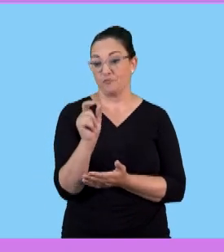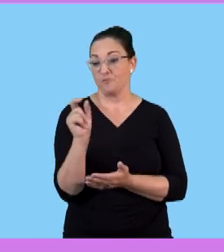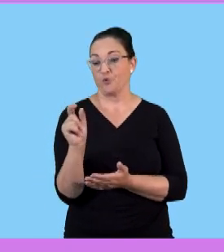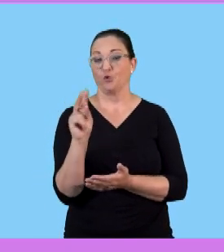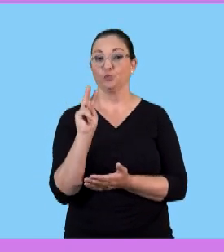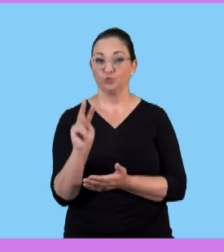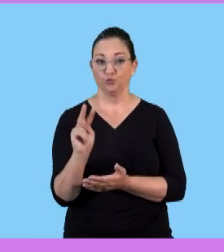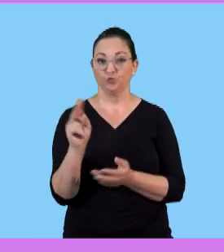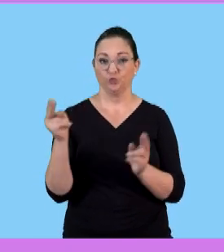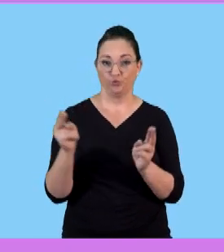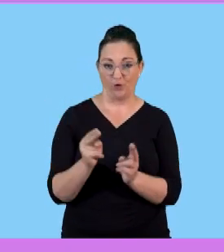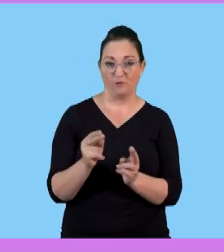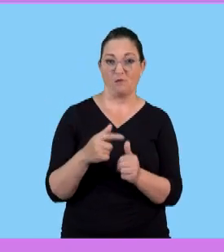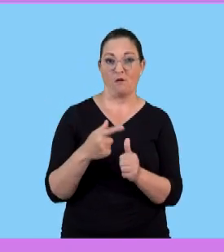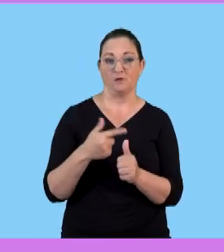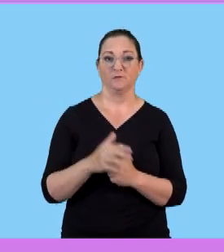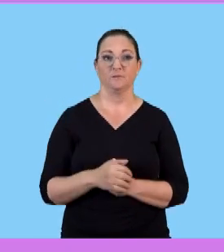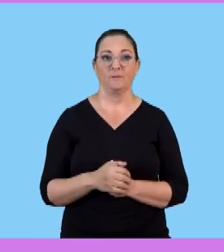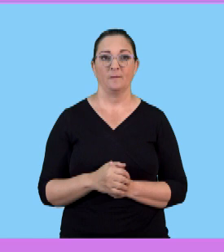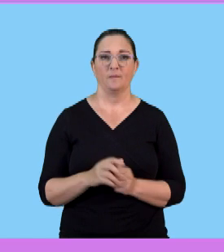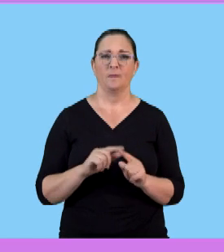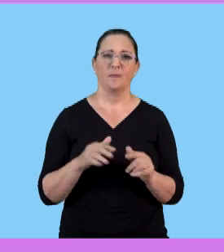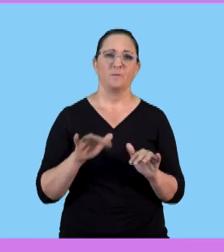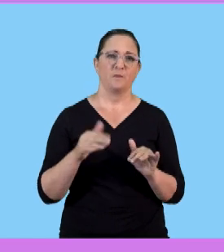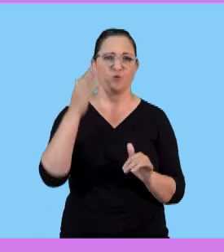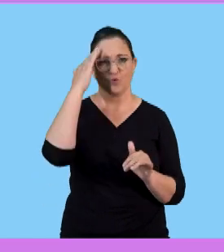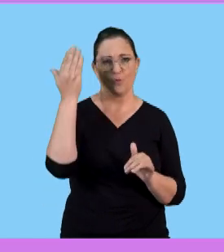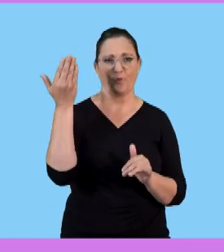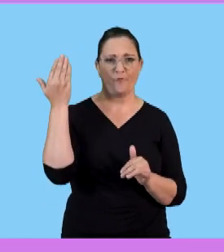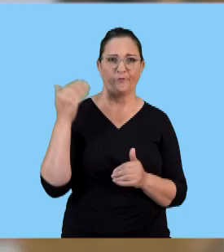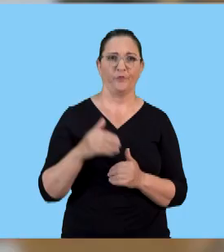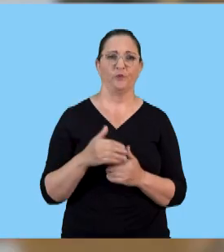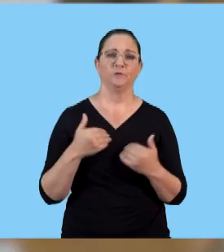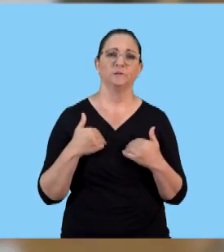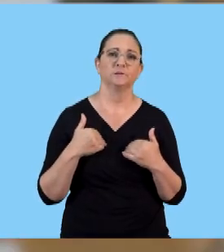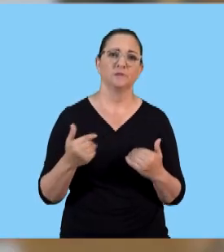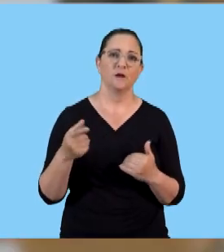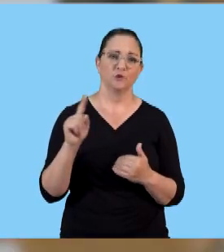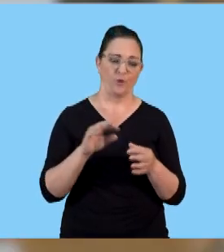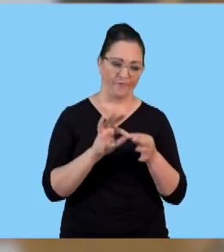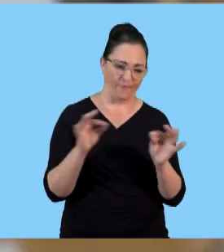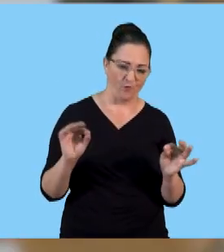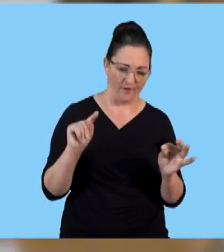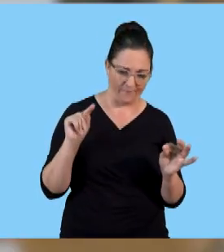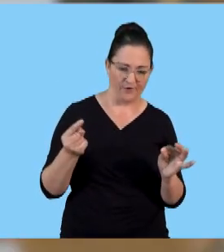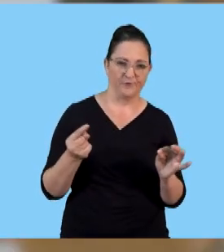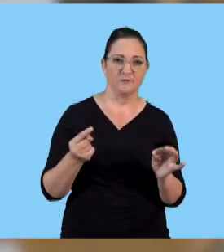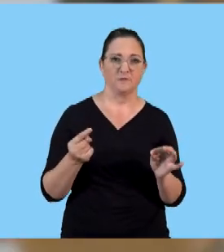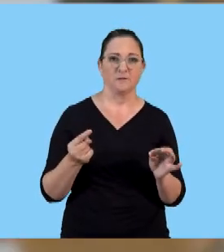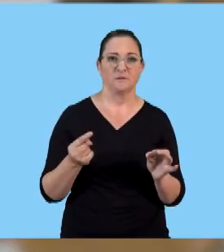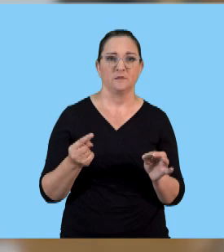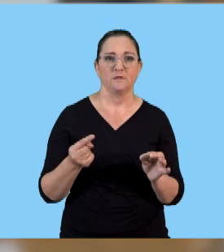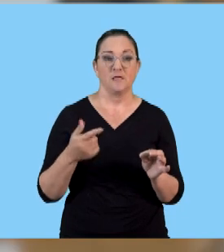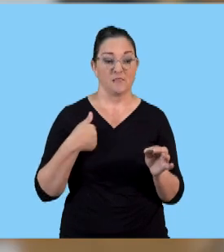2 decimal places. All right, now the people that joined us previously, they will know. I believe we start with the formula first,